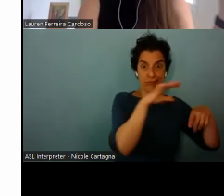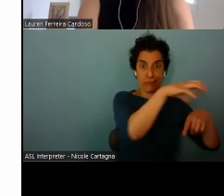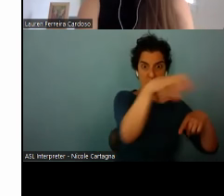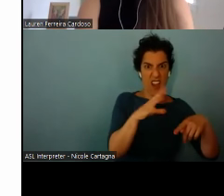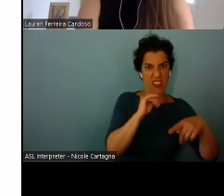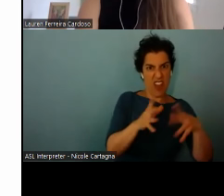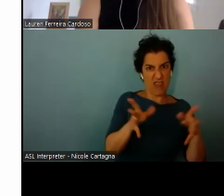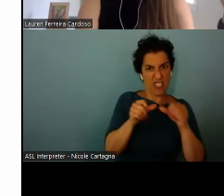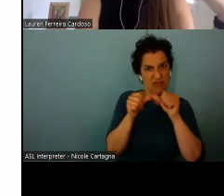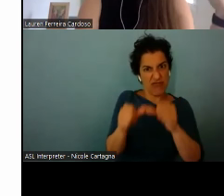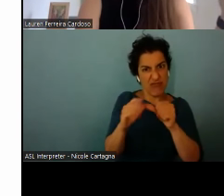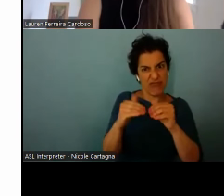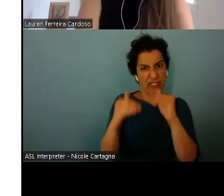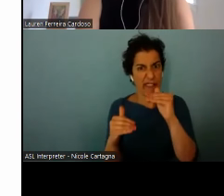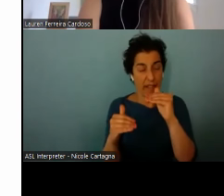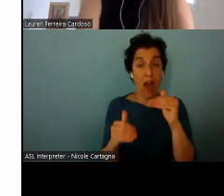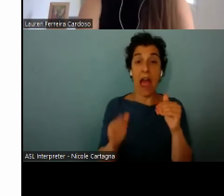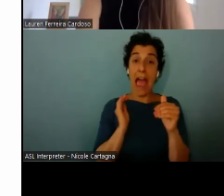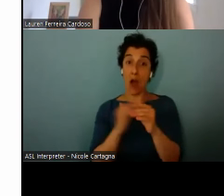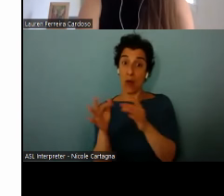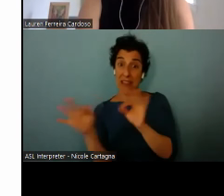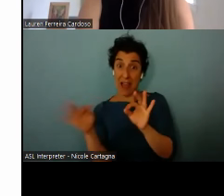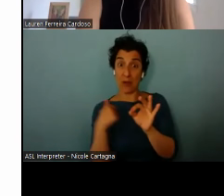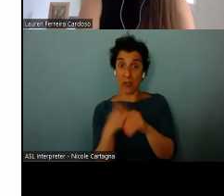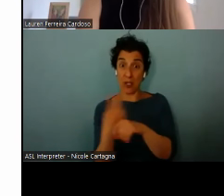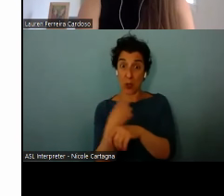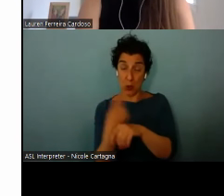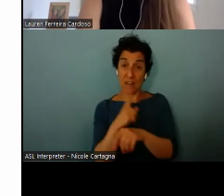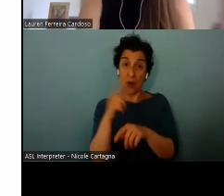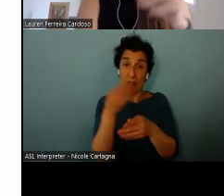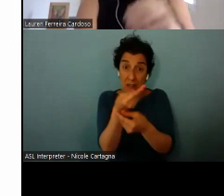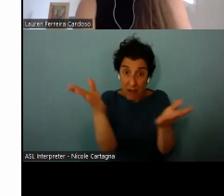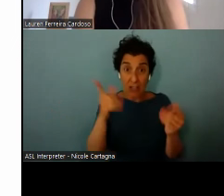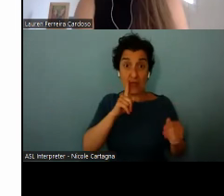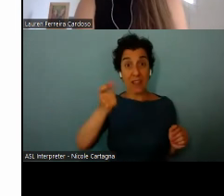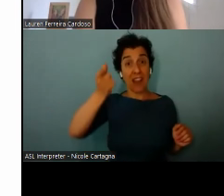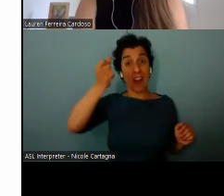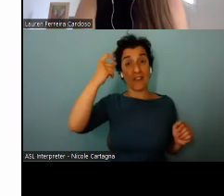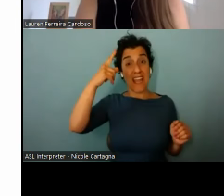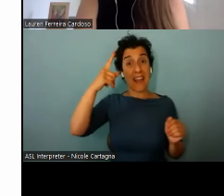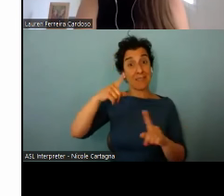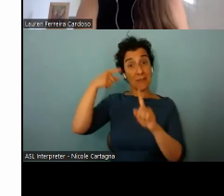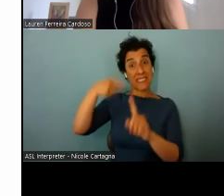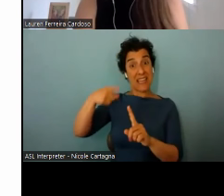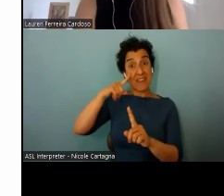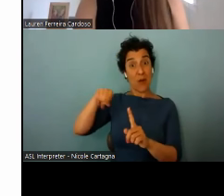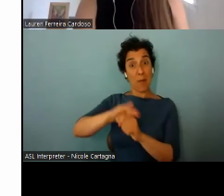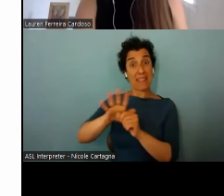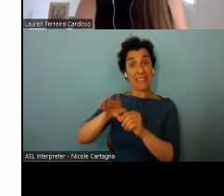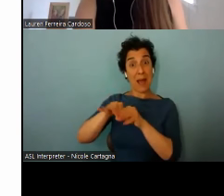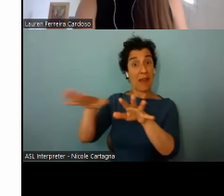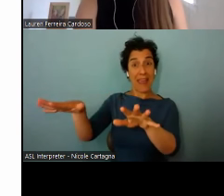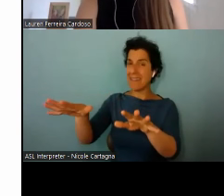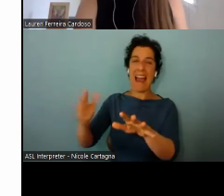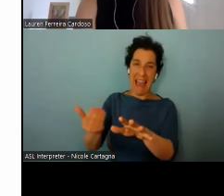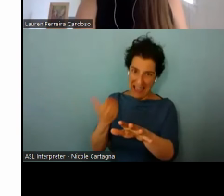the language that we share so that you can really understand that this isn't specific to the pandemic. These are things that have been